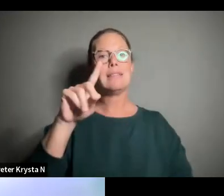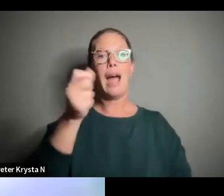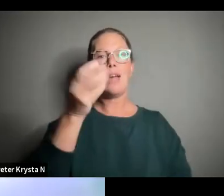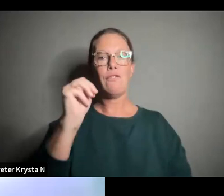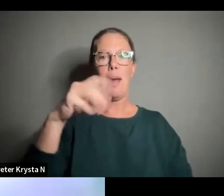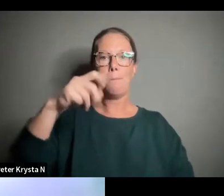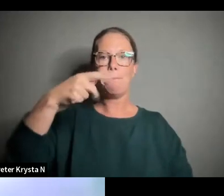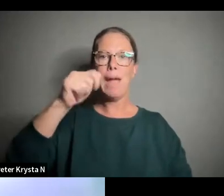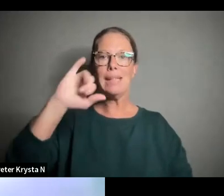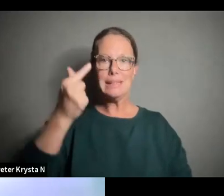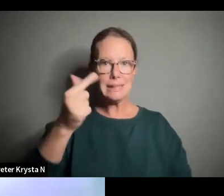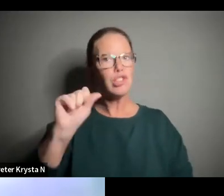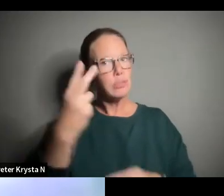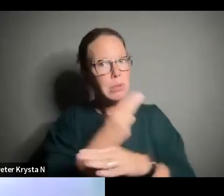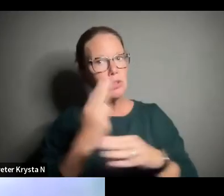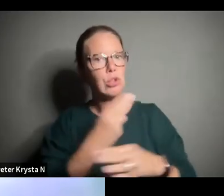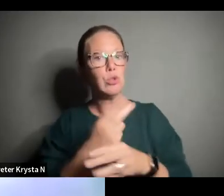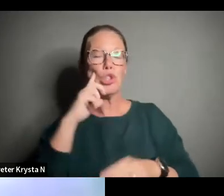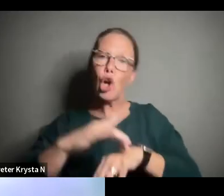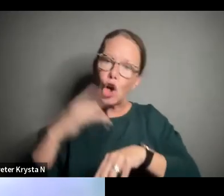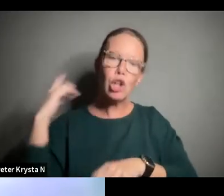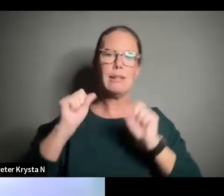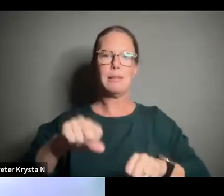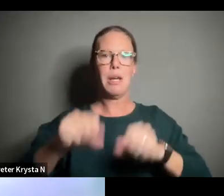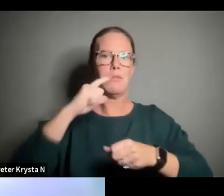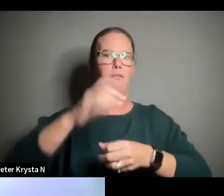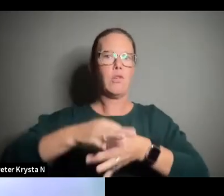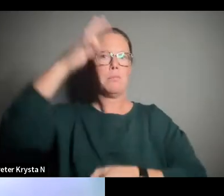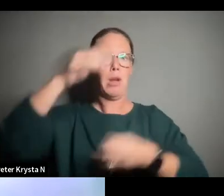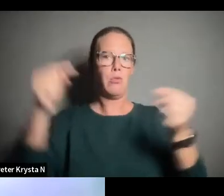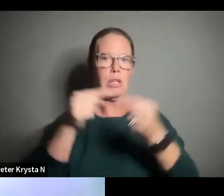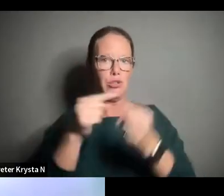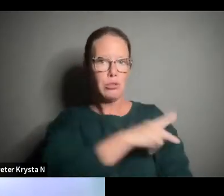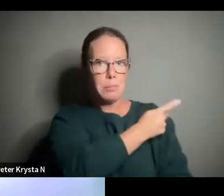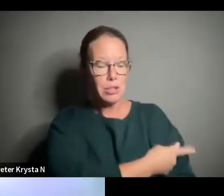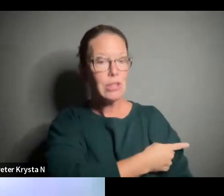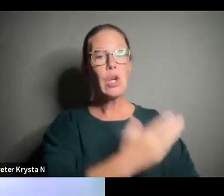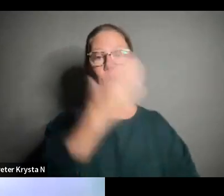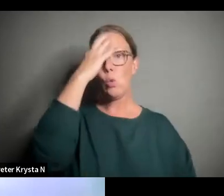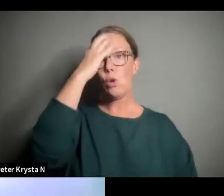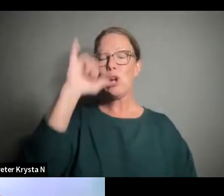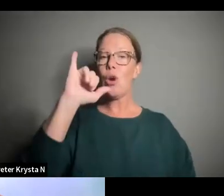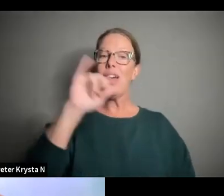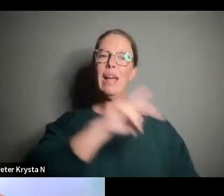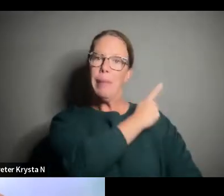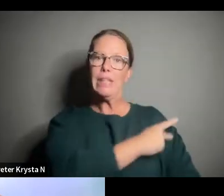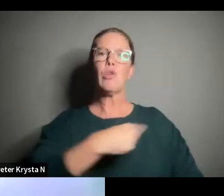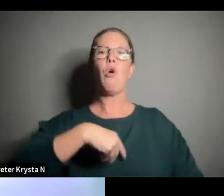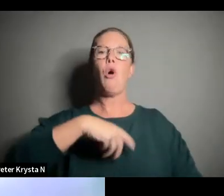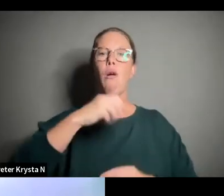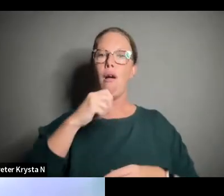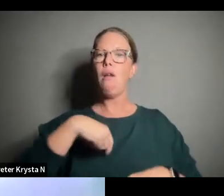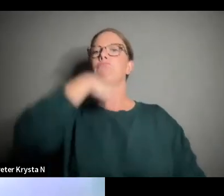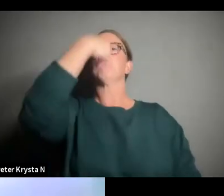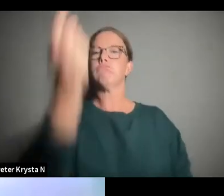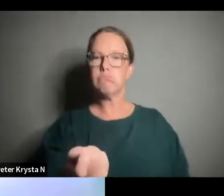spinal cord injured patients early. Because one is we realize having a patient get off that ventilator. It's the first step to what I consider the